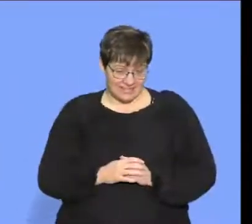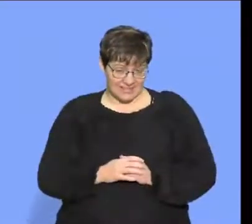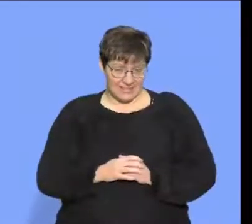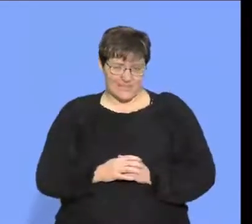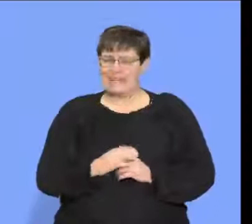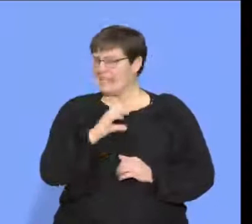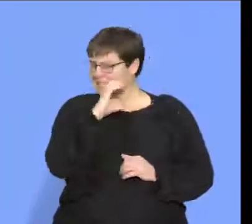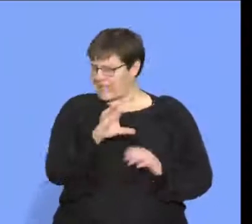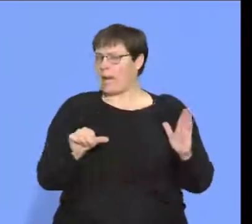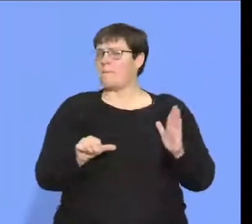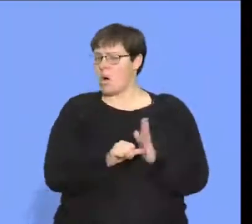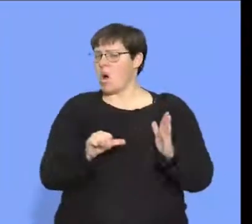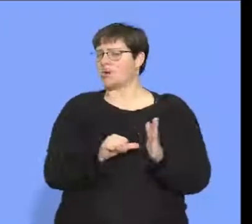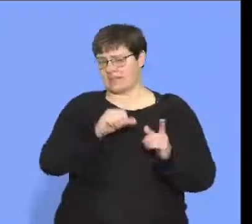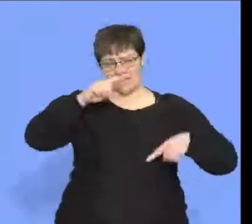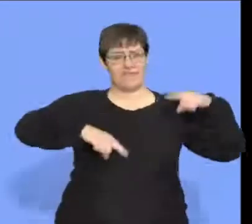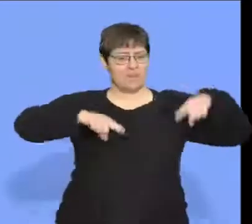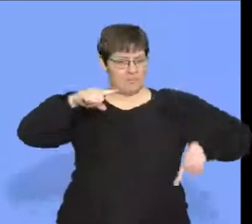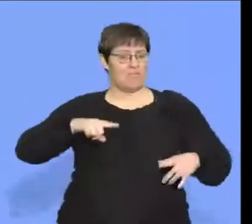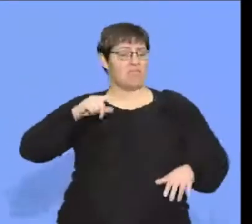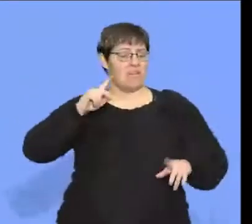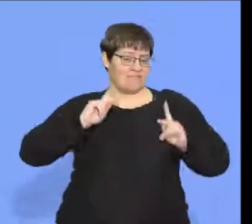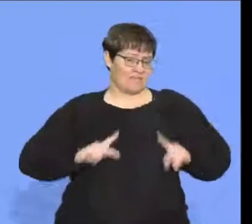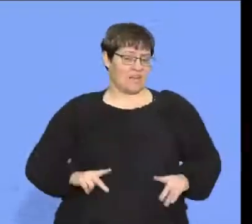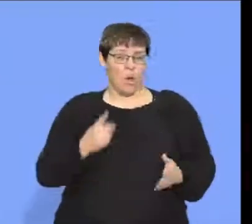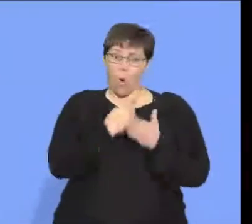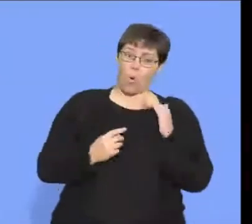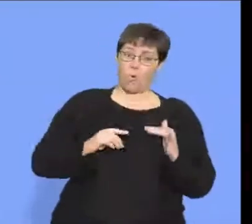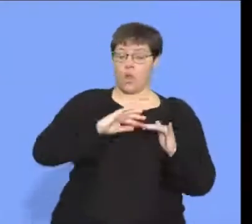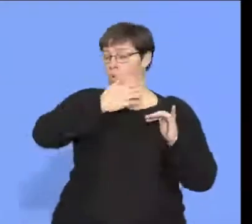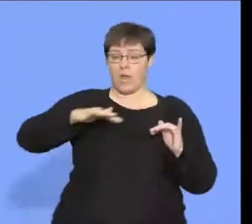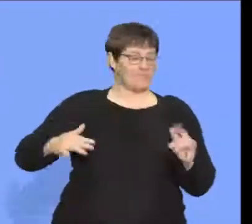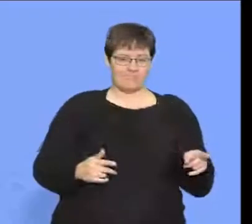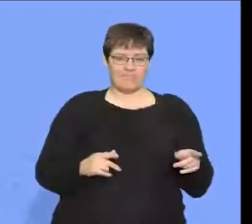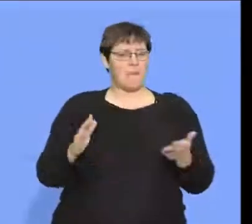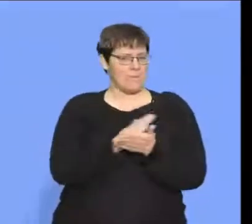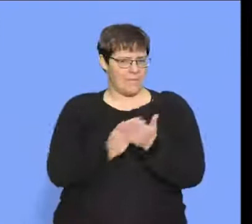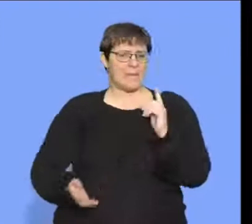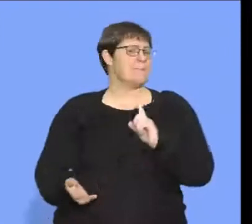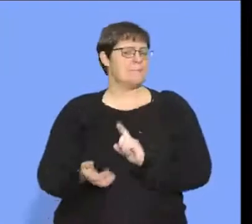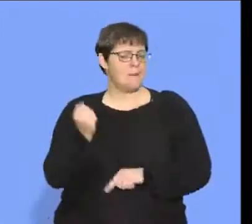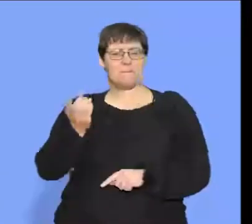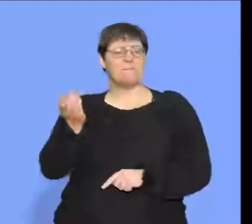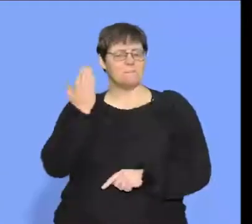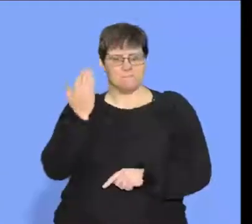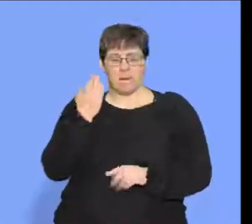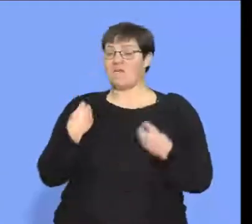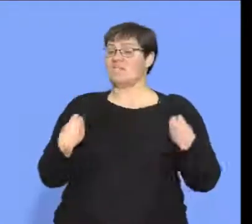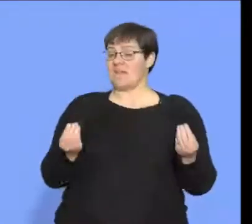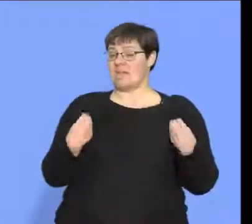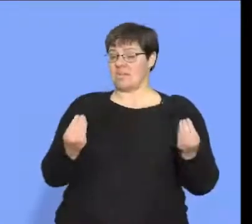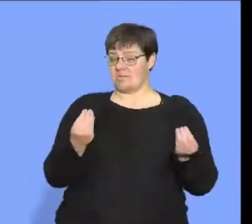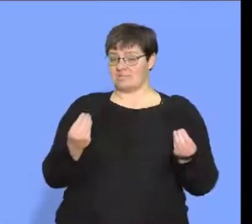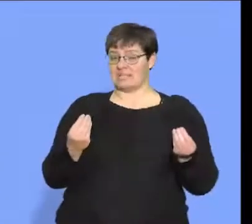second. C is a very important variable in physics, not just for waves. You may have encountered it even in one